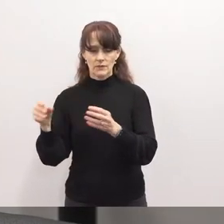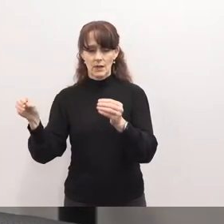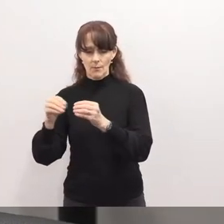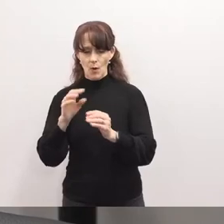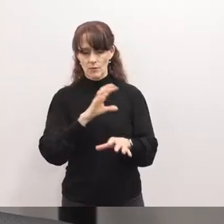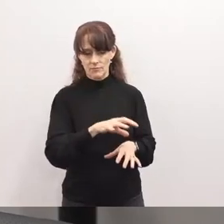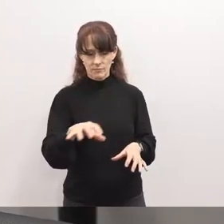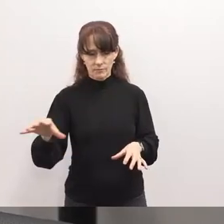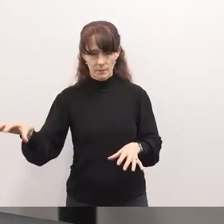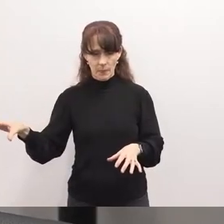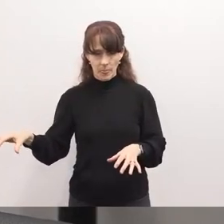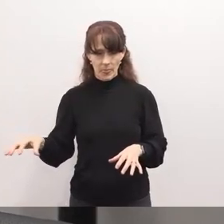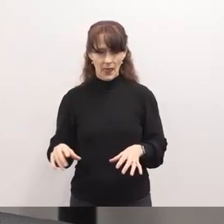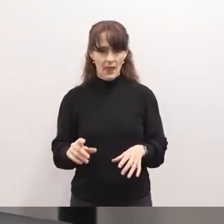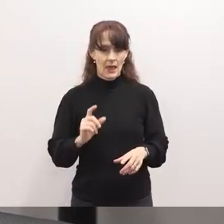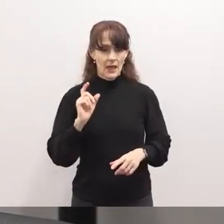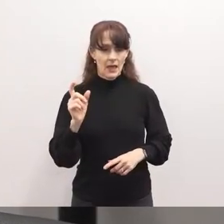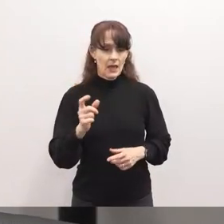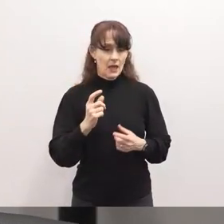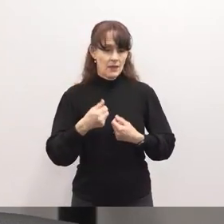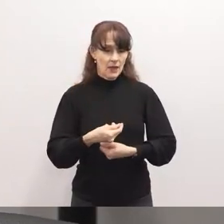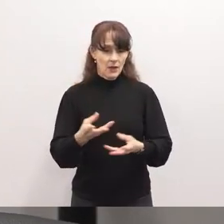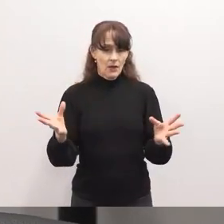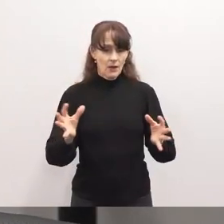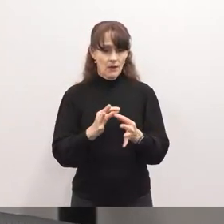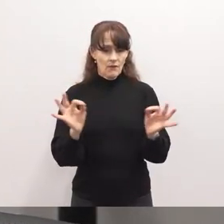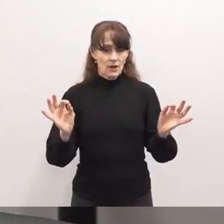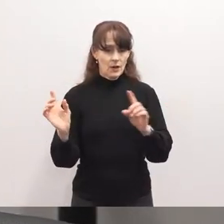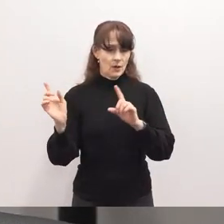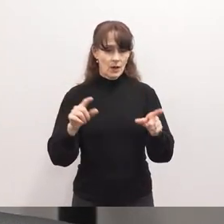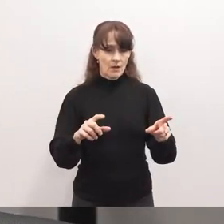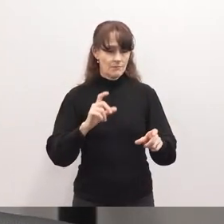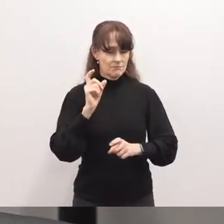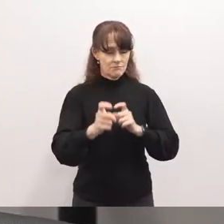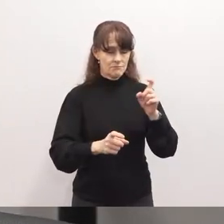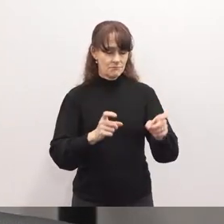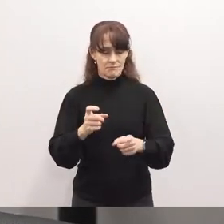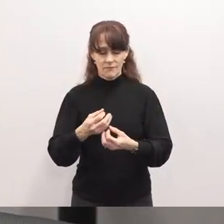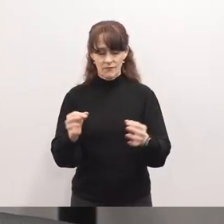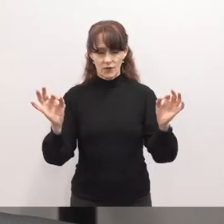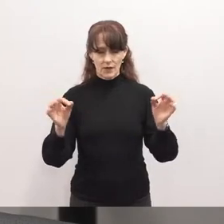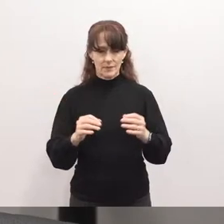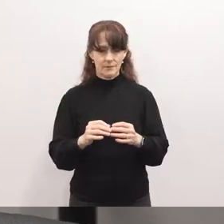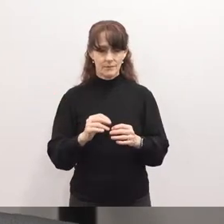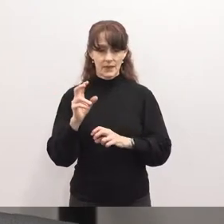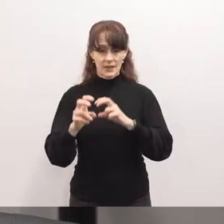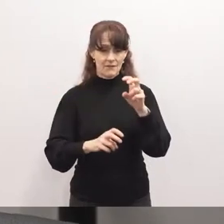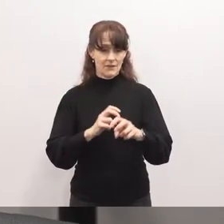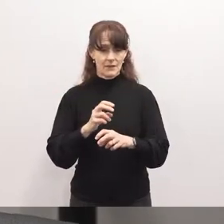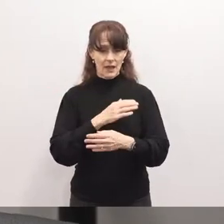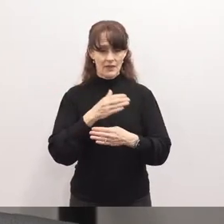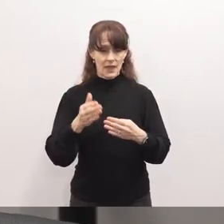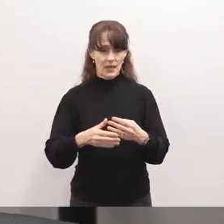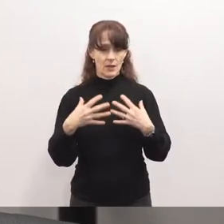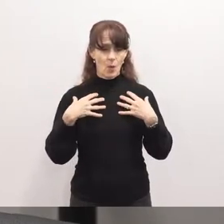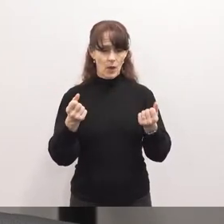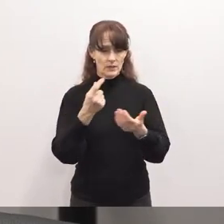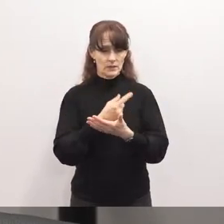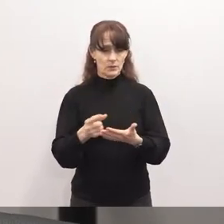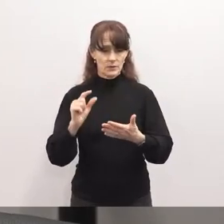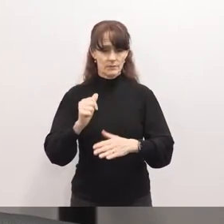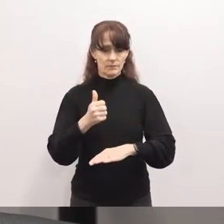All the items given are donated and free for all students that come to the festival. The festival will take place at the end of Wellness Week, organized